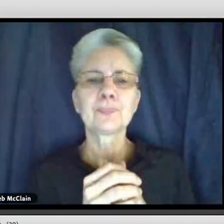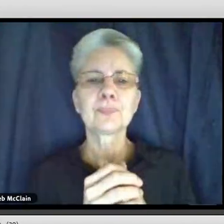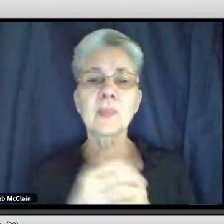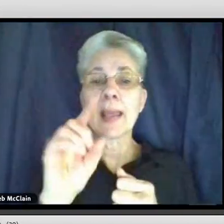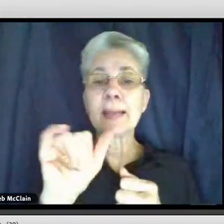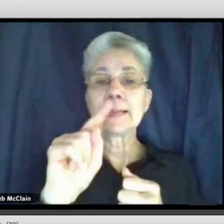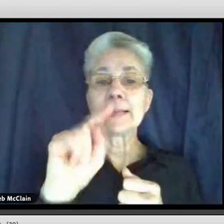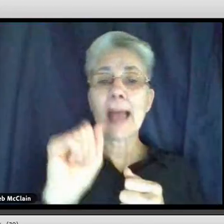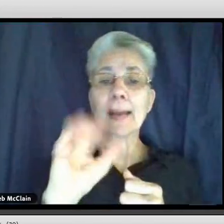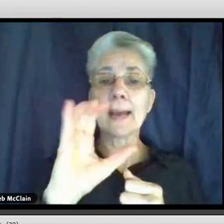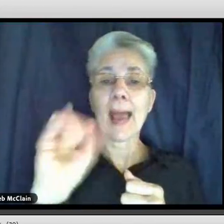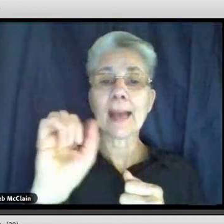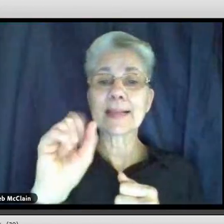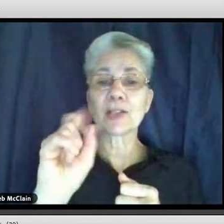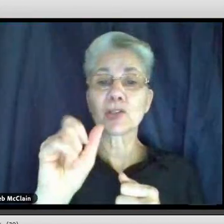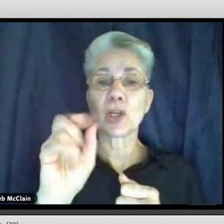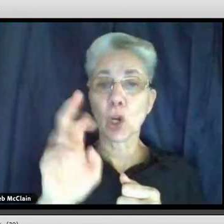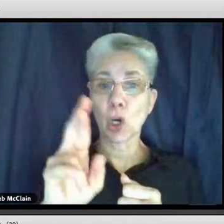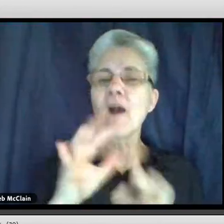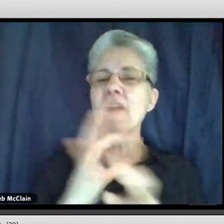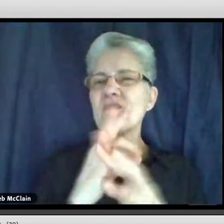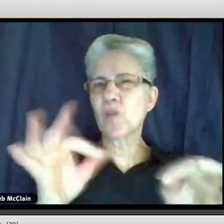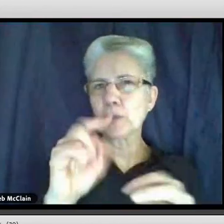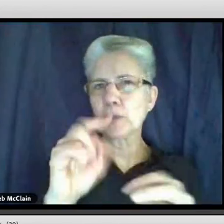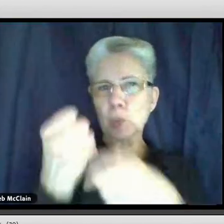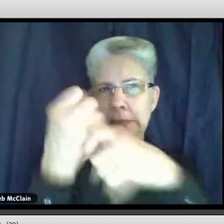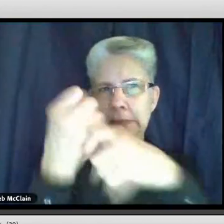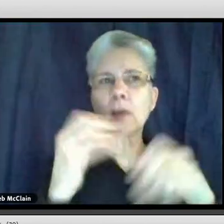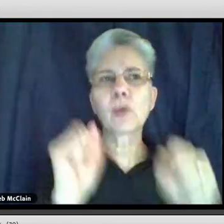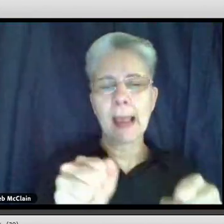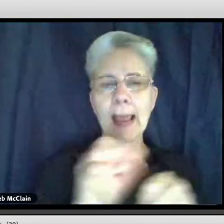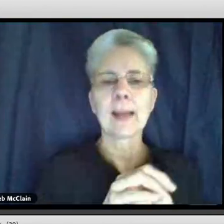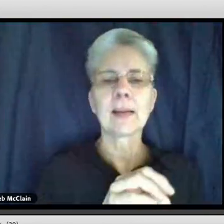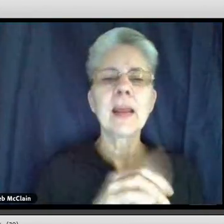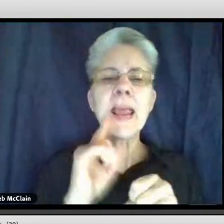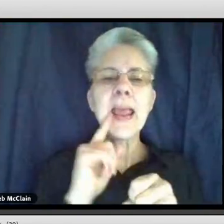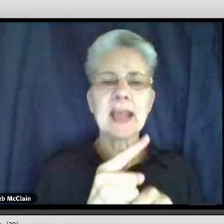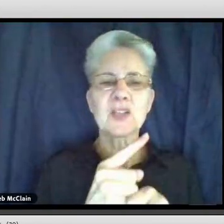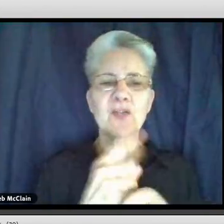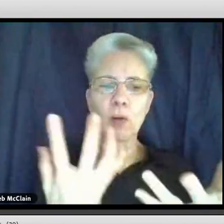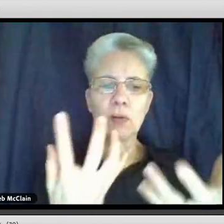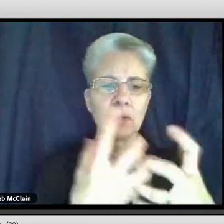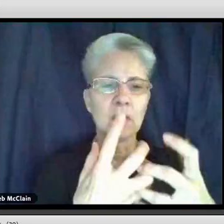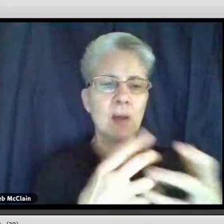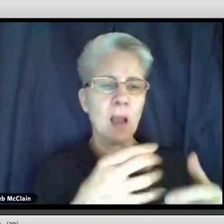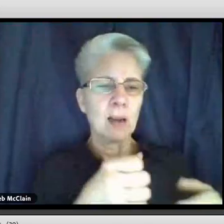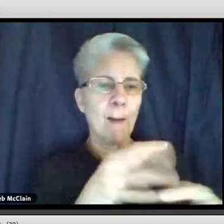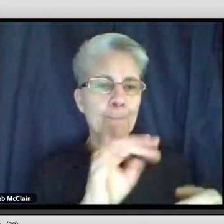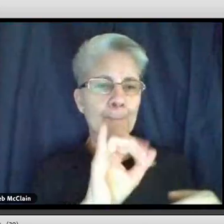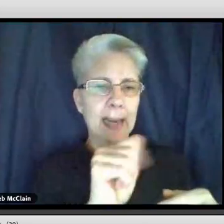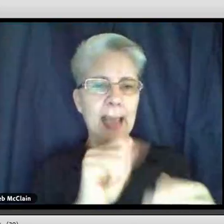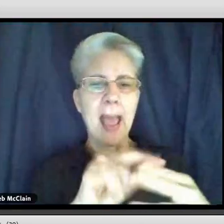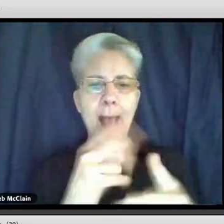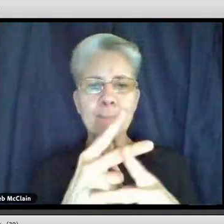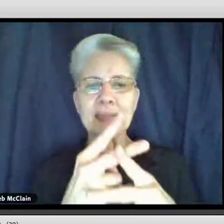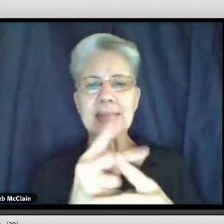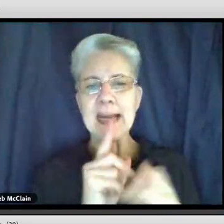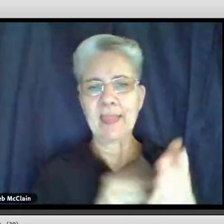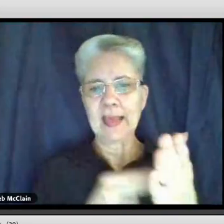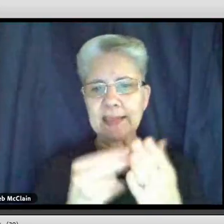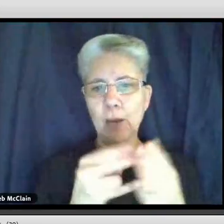Data Accessioner is a free tool that you can download. It's used for migrating content files between media and maintaining the integrity